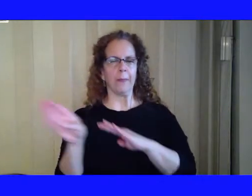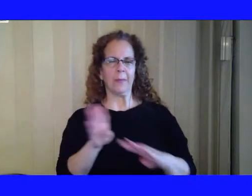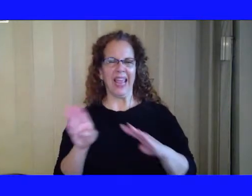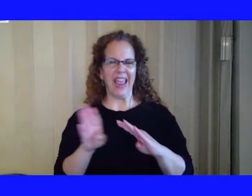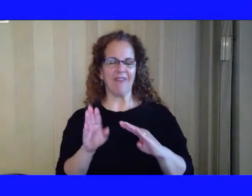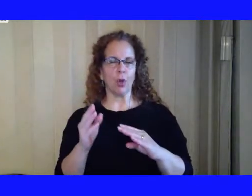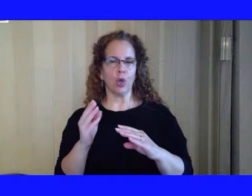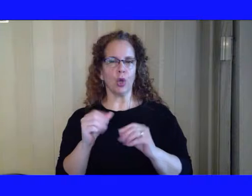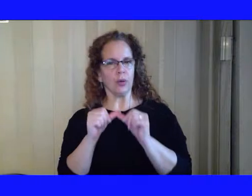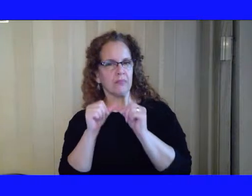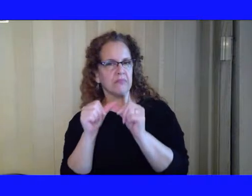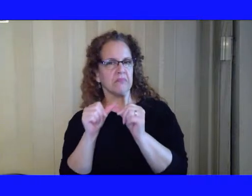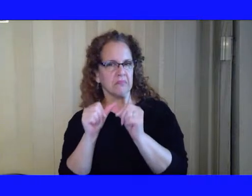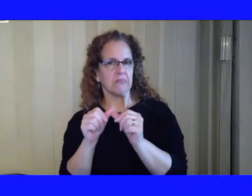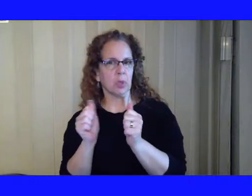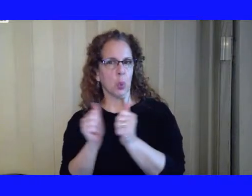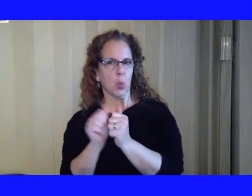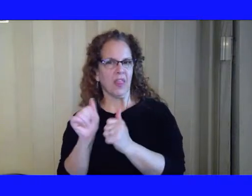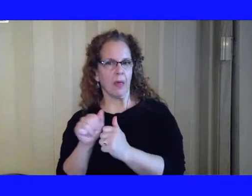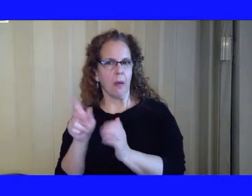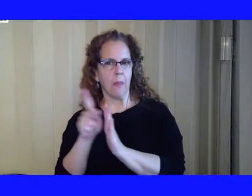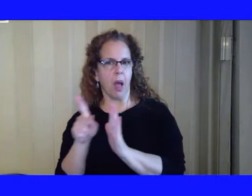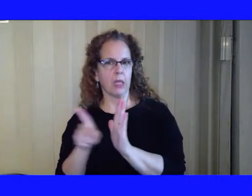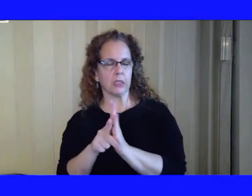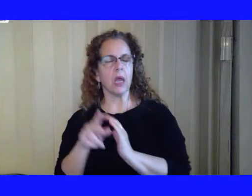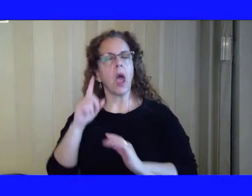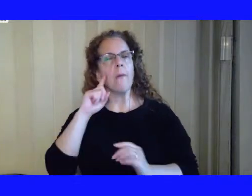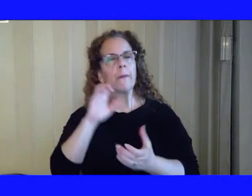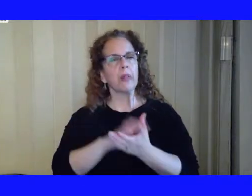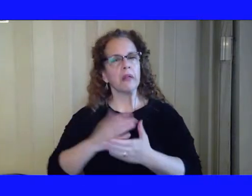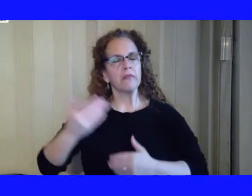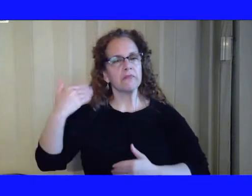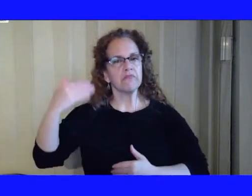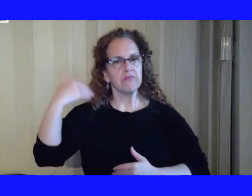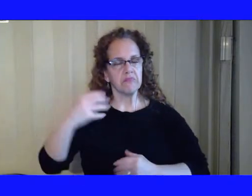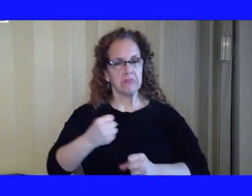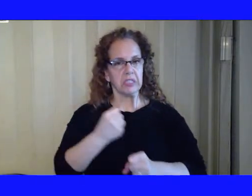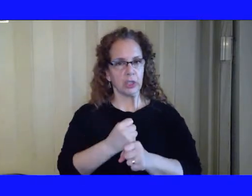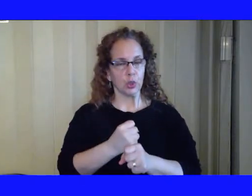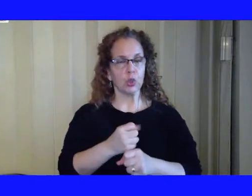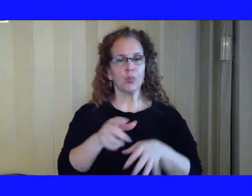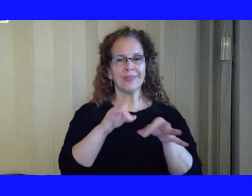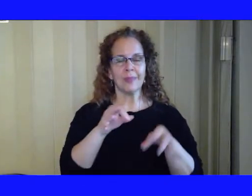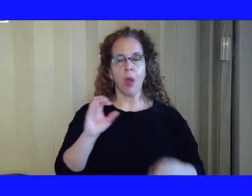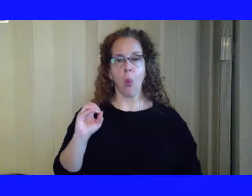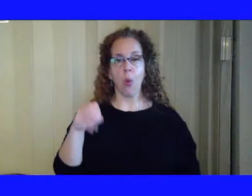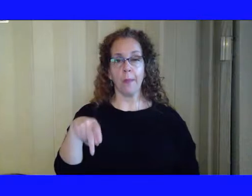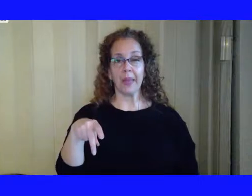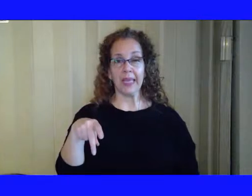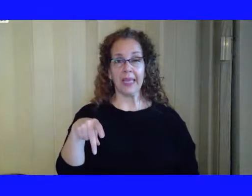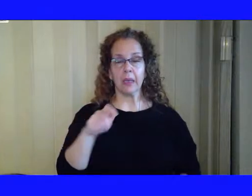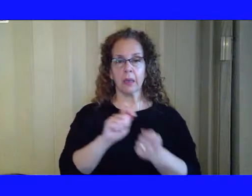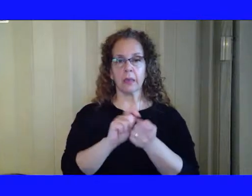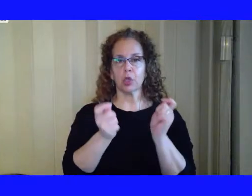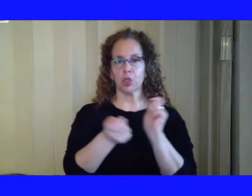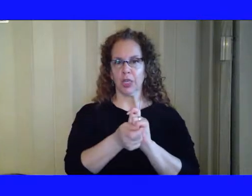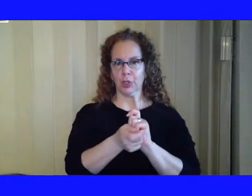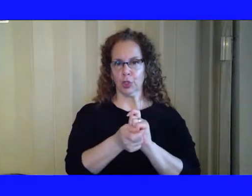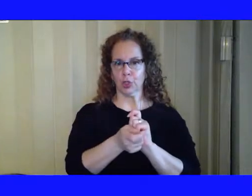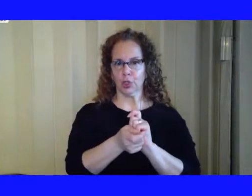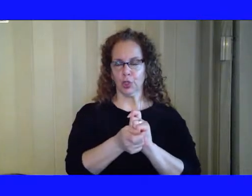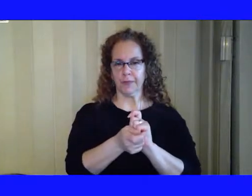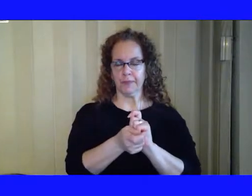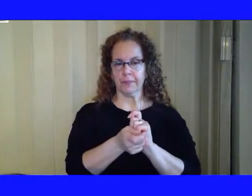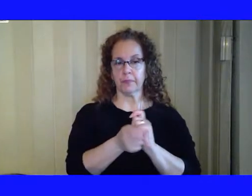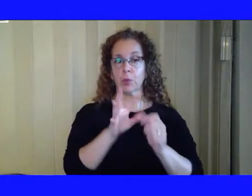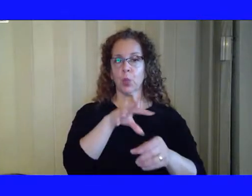of conduct that comes before the Office of EEO. And the office is not trying to determine whether or not somebody